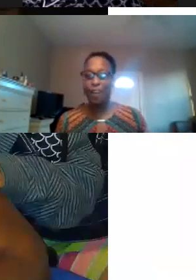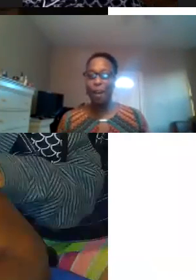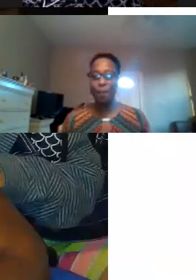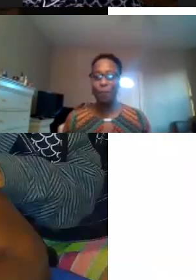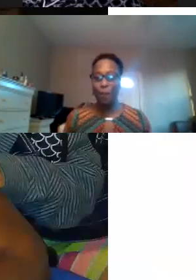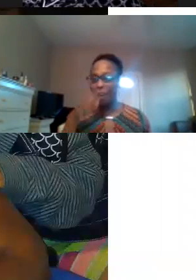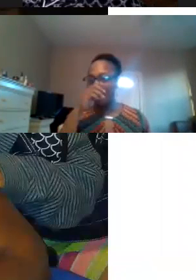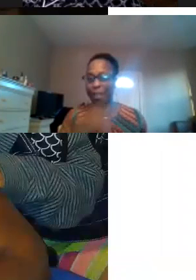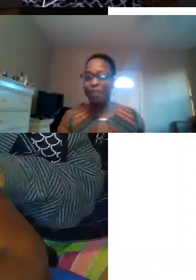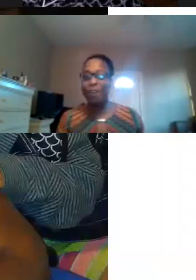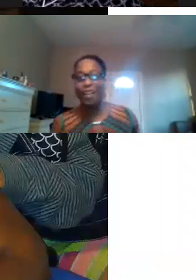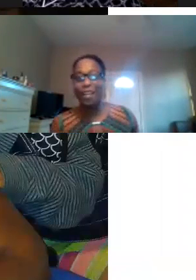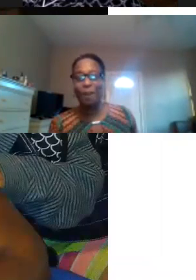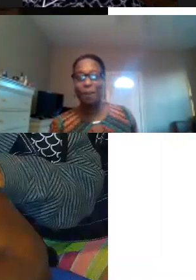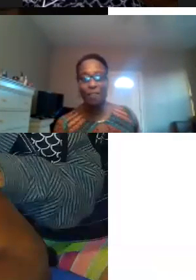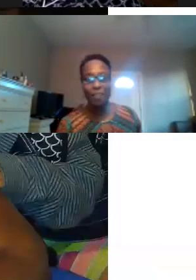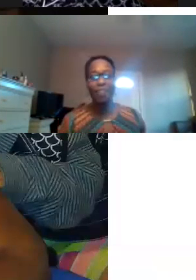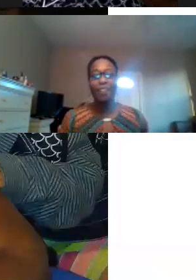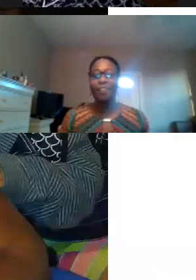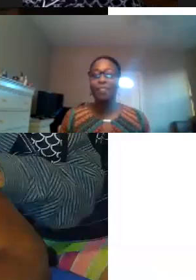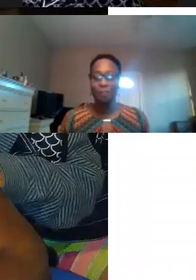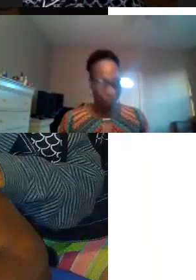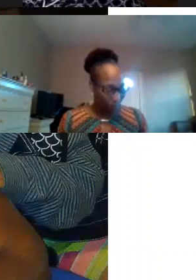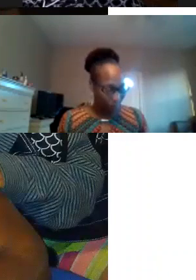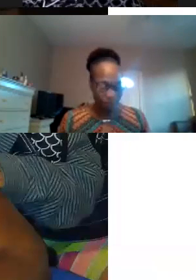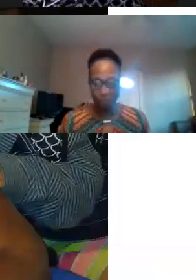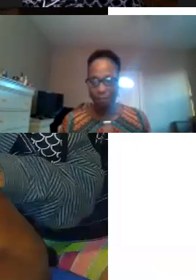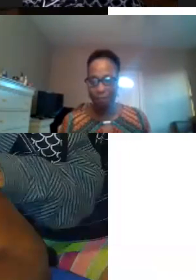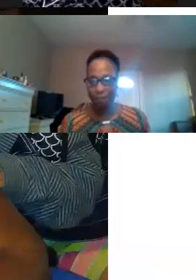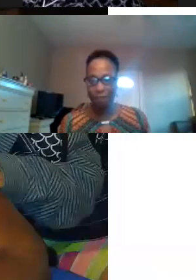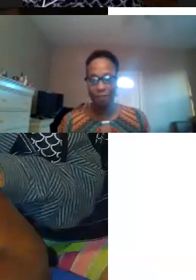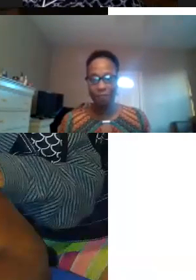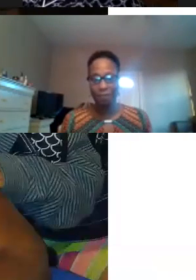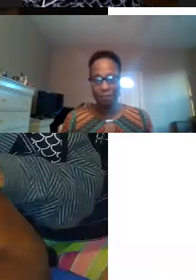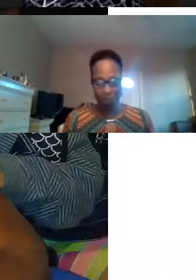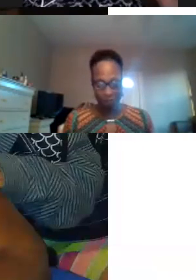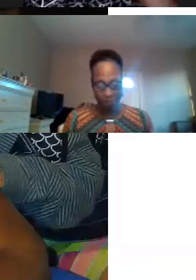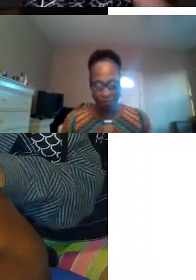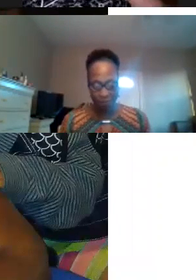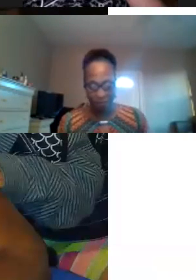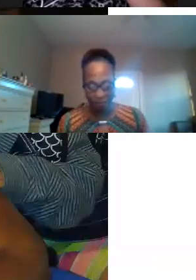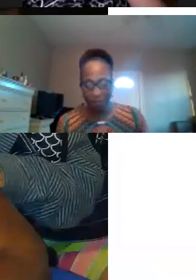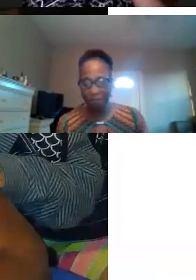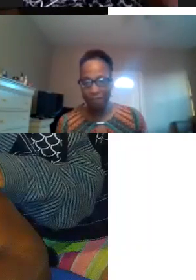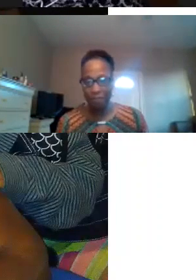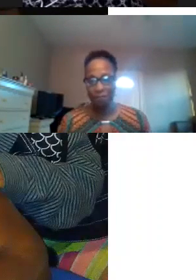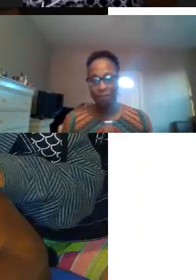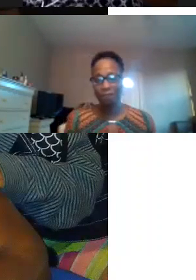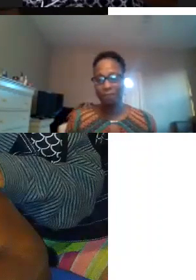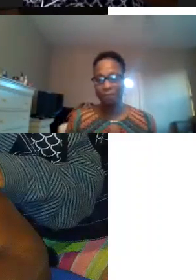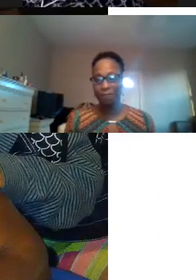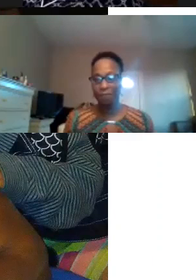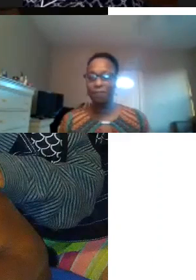yourself, where you're coming in, calling in from. Hello, everybody. My name is Roxanne Glapion, and I am one of